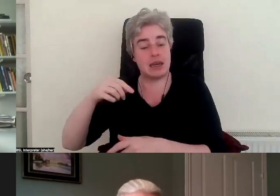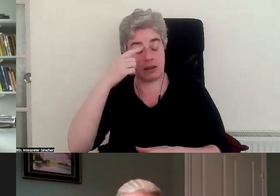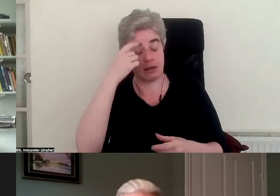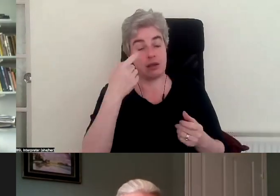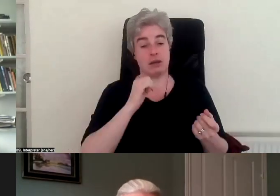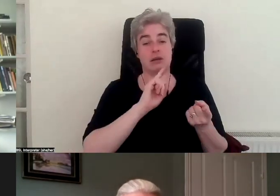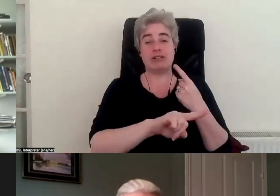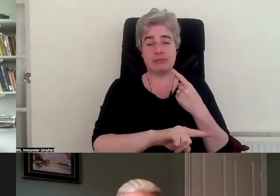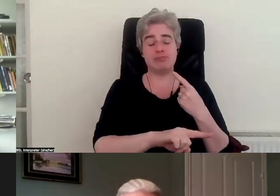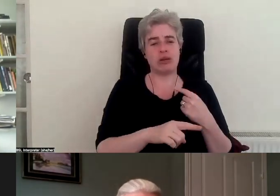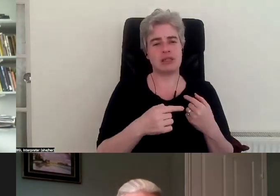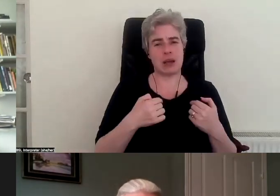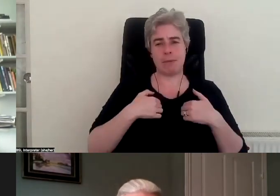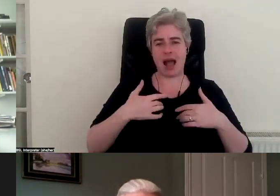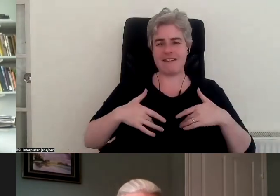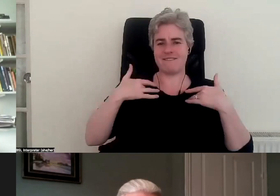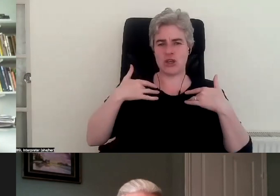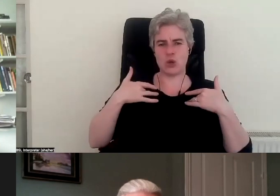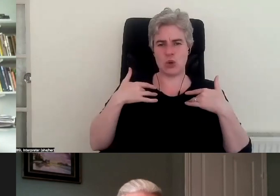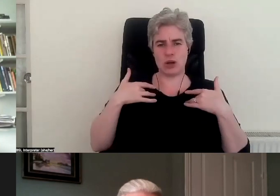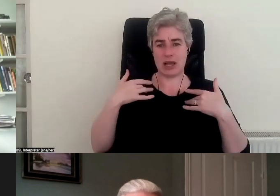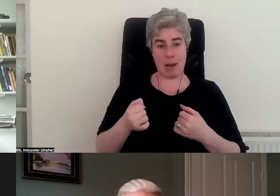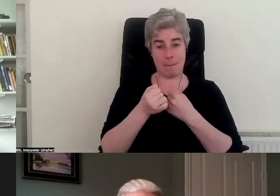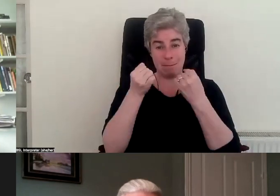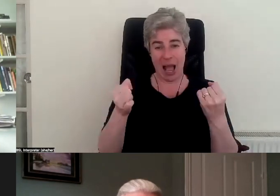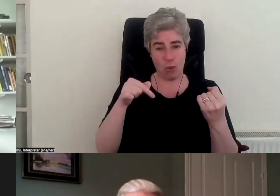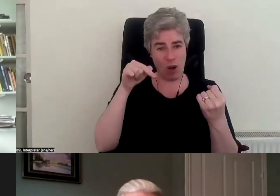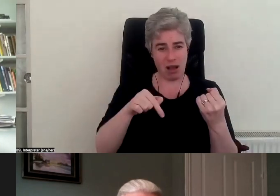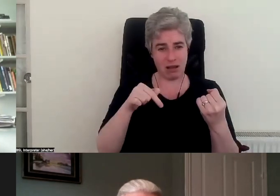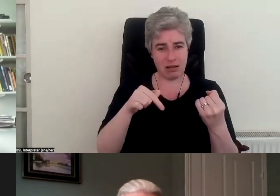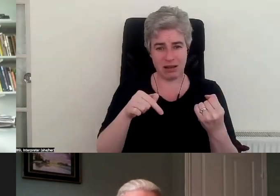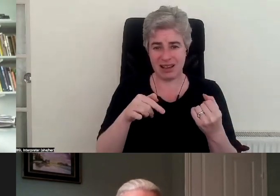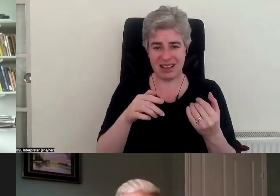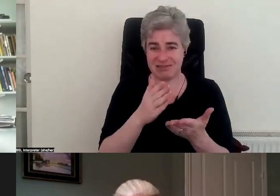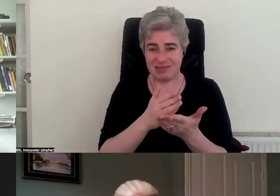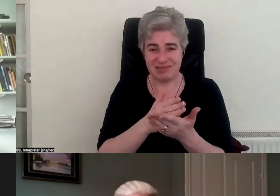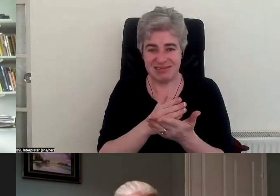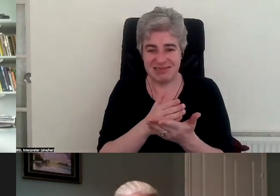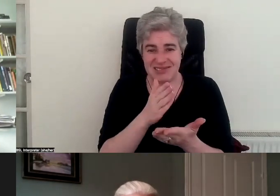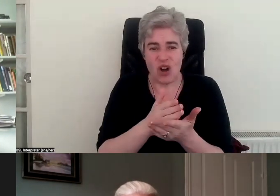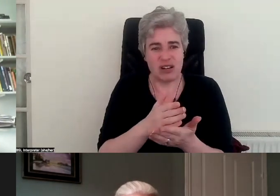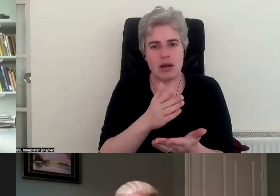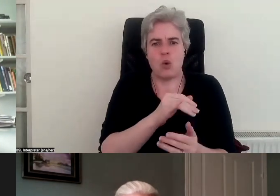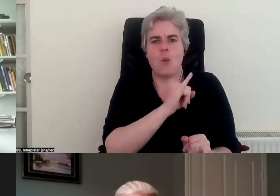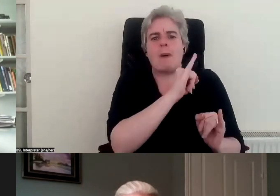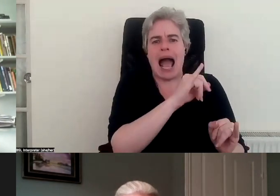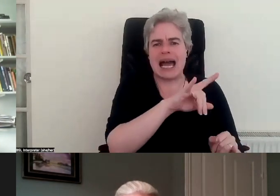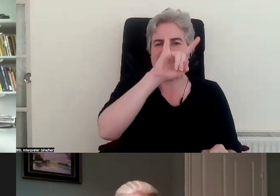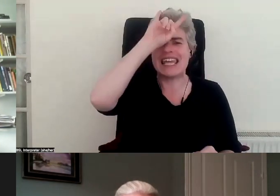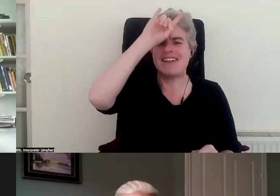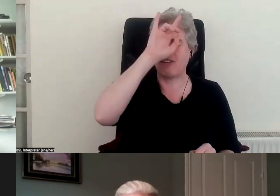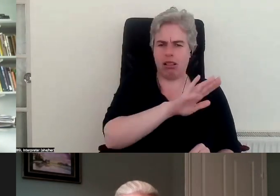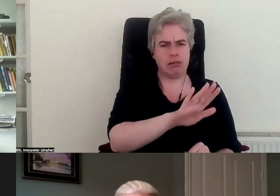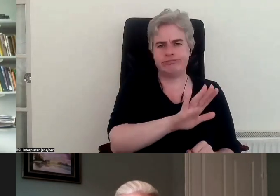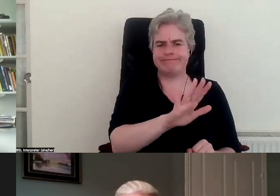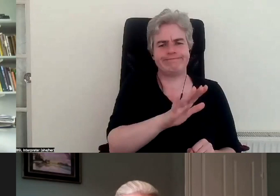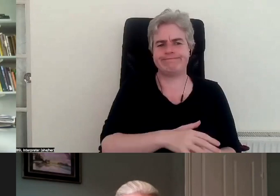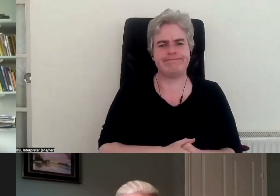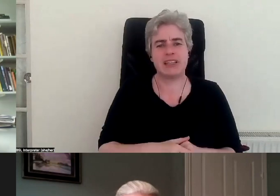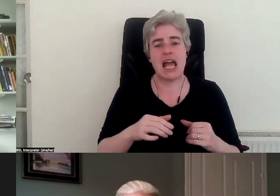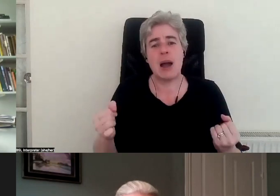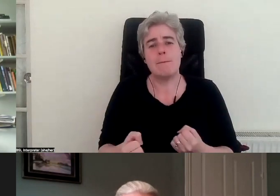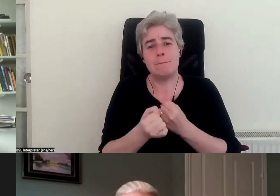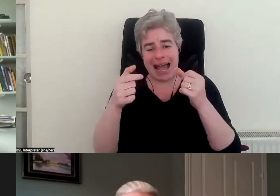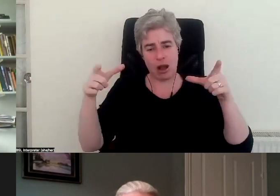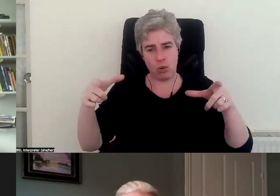My sense is that I think power is not necessarily evil. Power is not necessarily bad. I think power needs